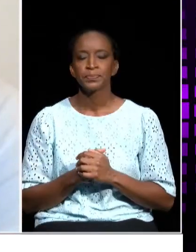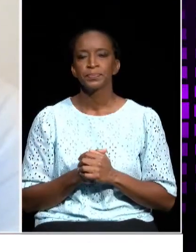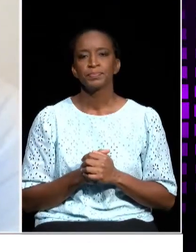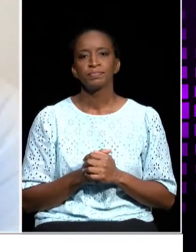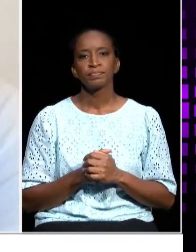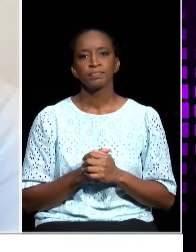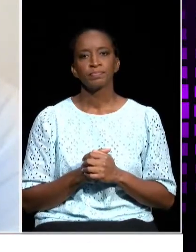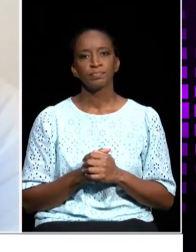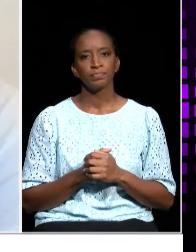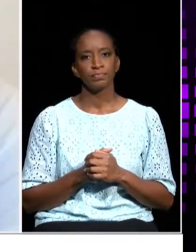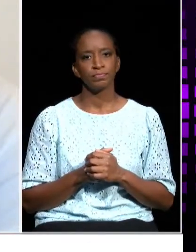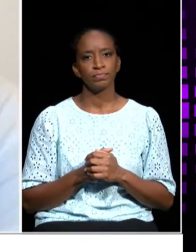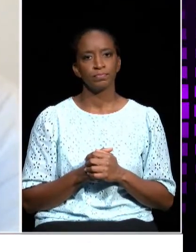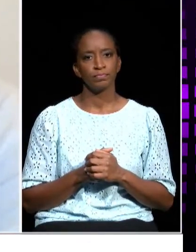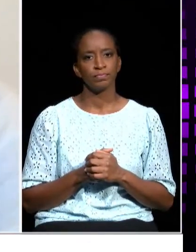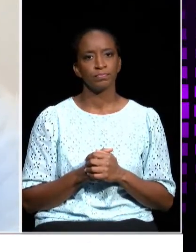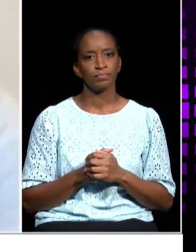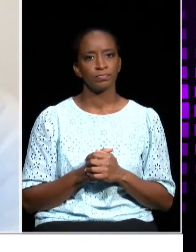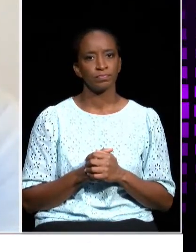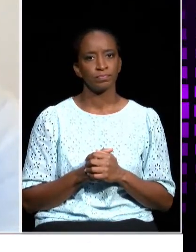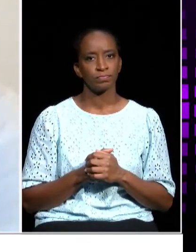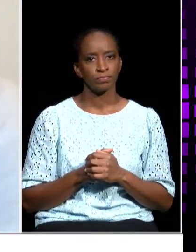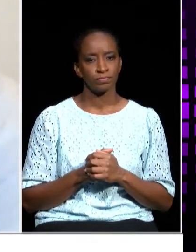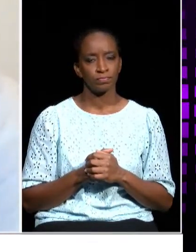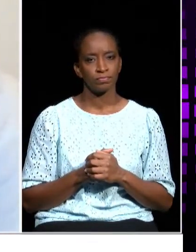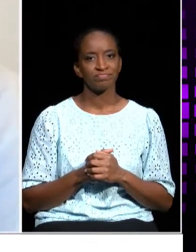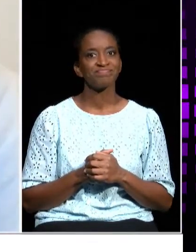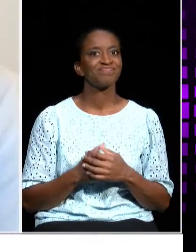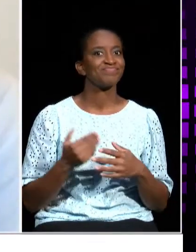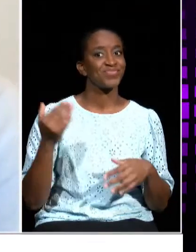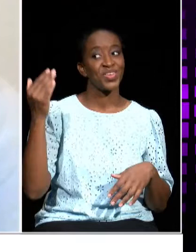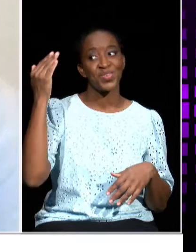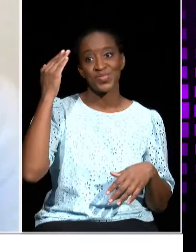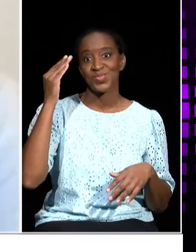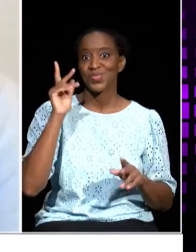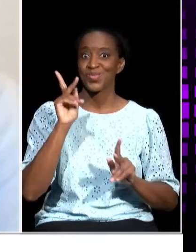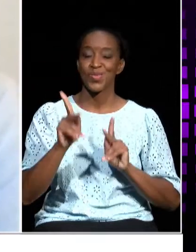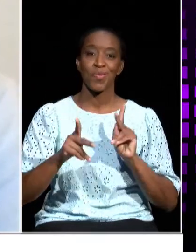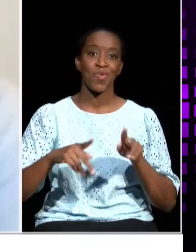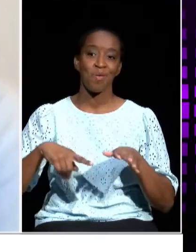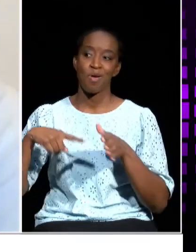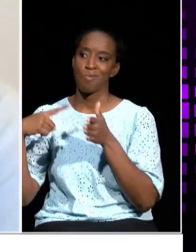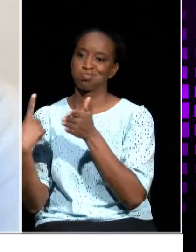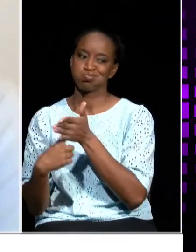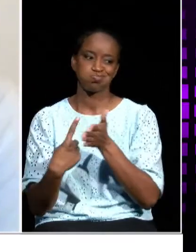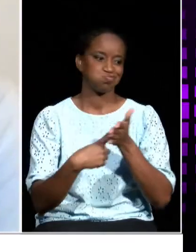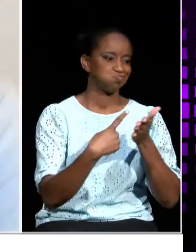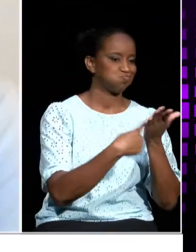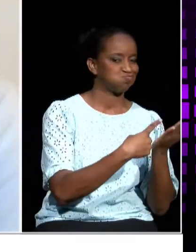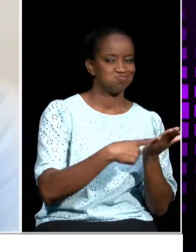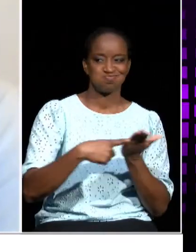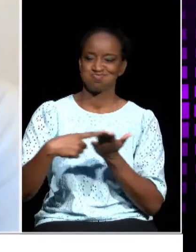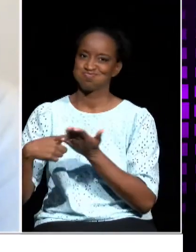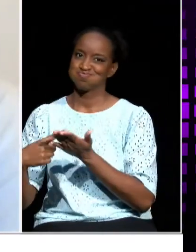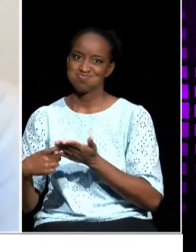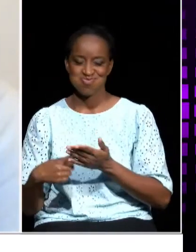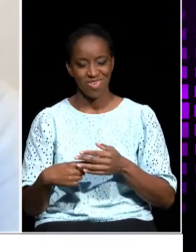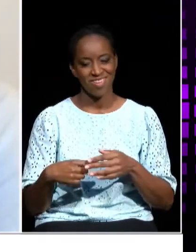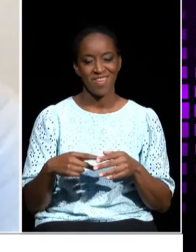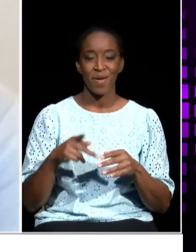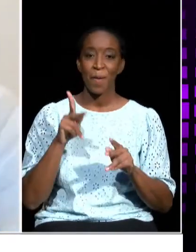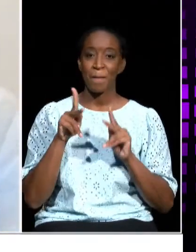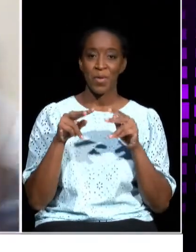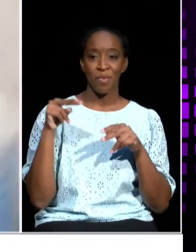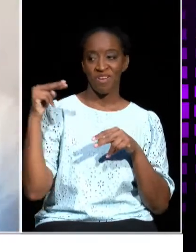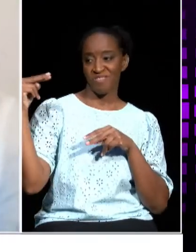But that corporal punishment is definitely a hot button topic in our Barbados. So a lot of successful